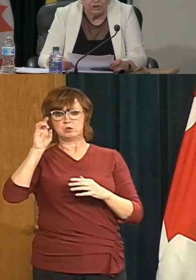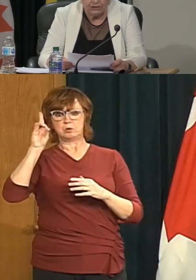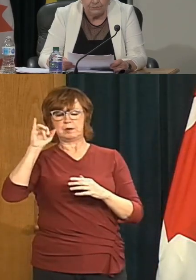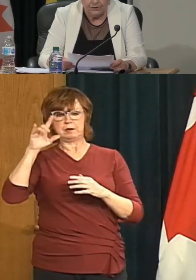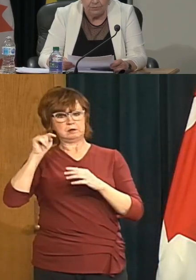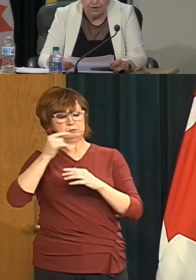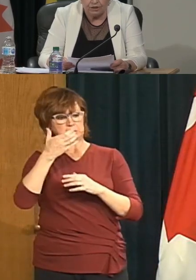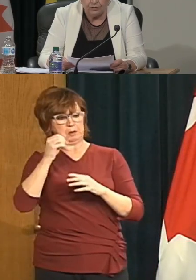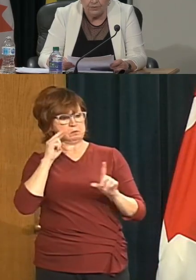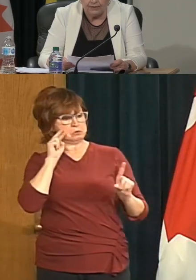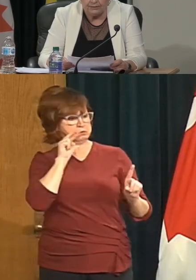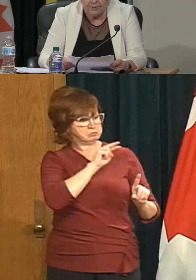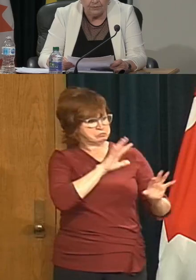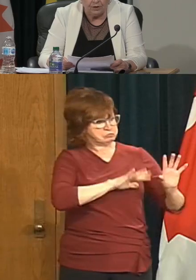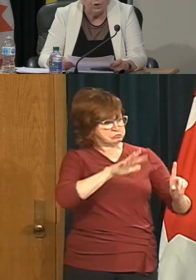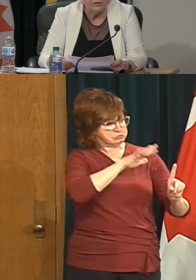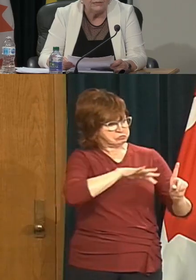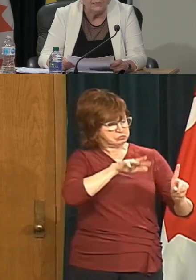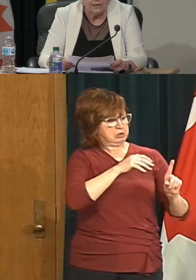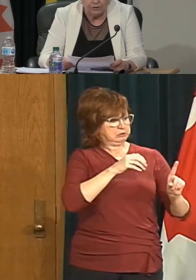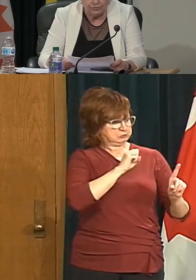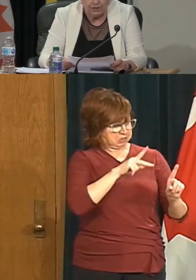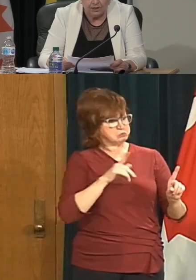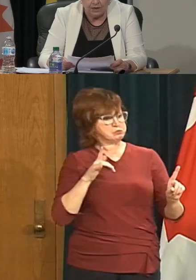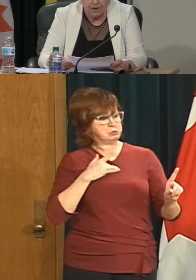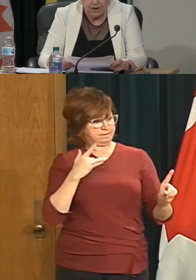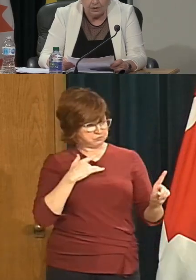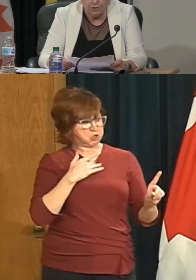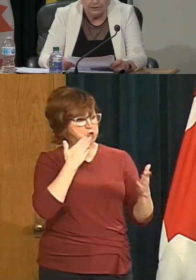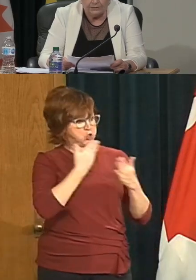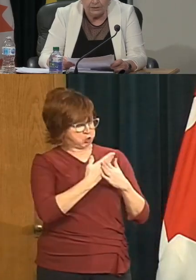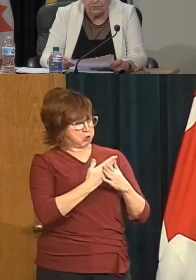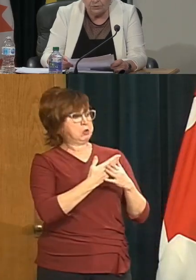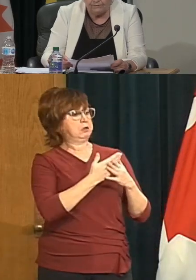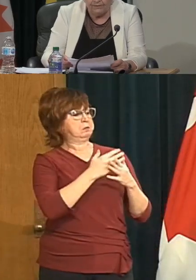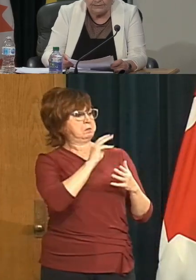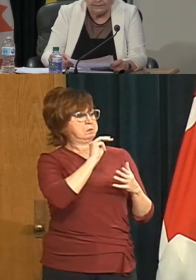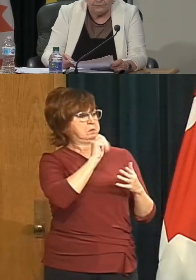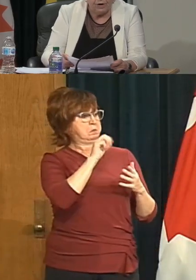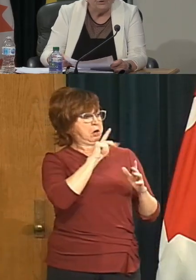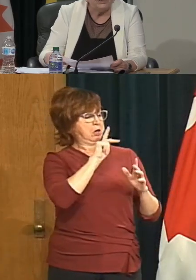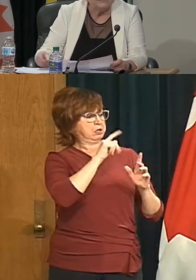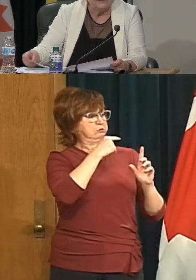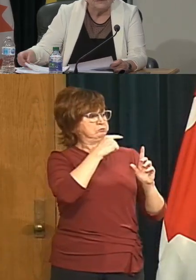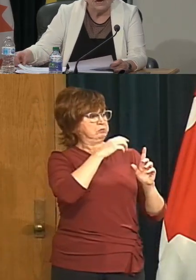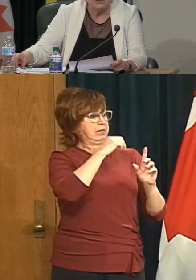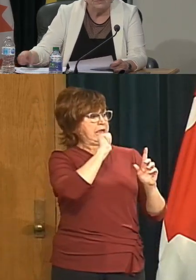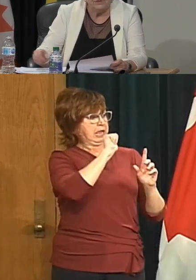debt to GDP ratio that is among the lowest in the country, and will continue to invest in the priorities of Saskatchewan